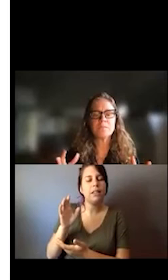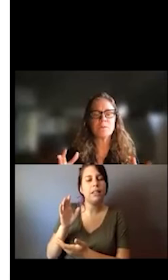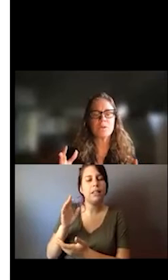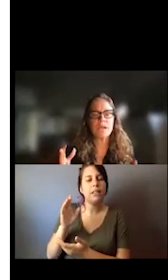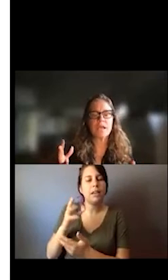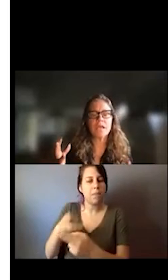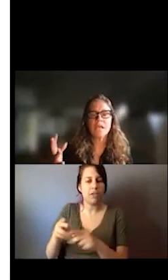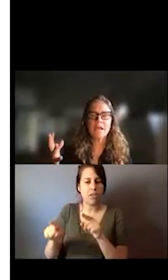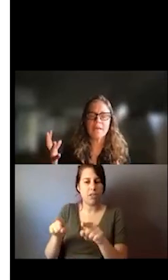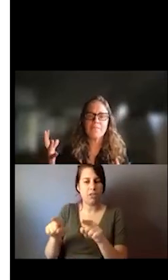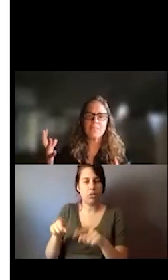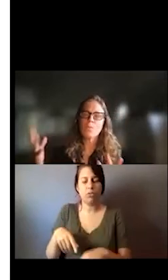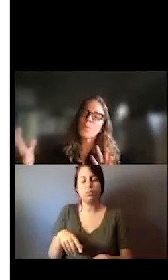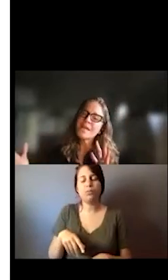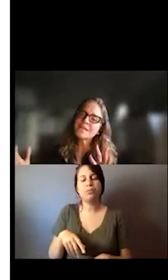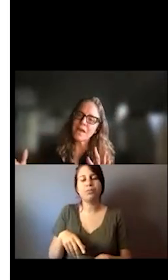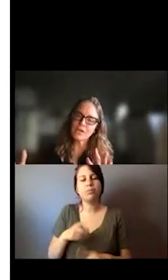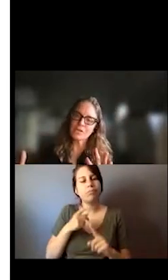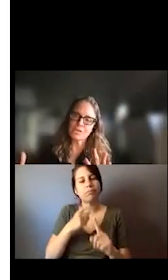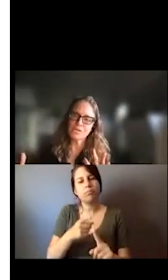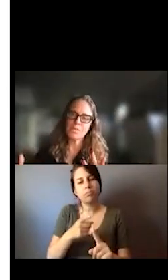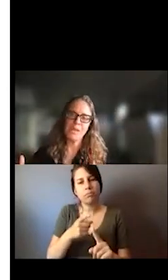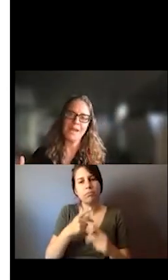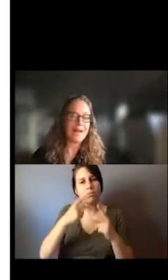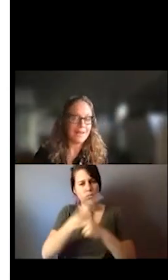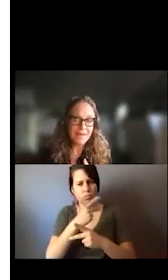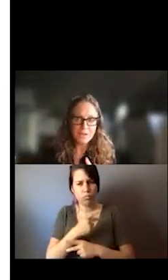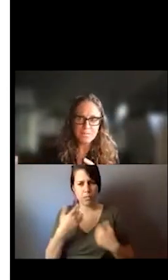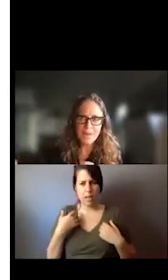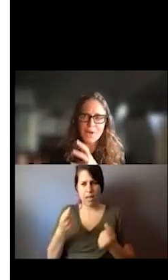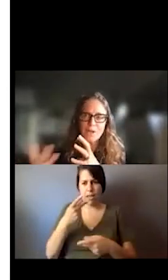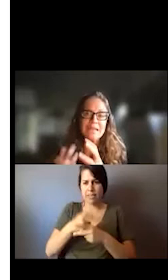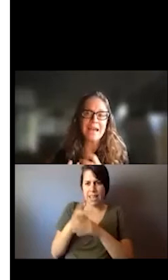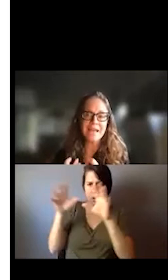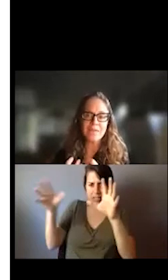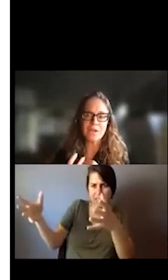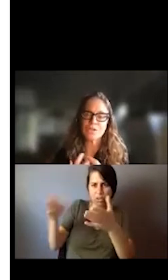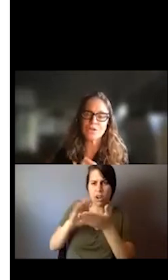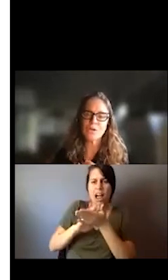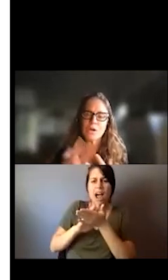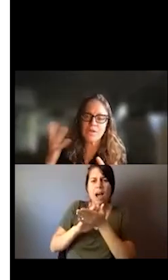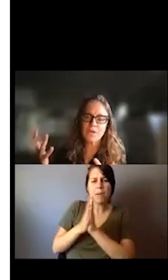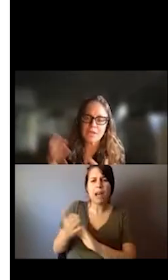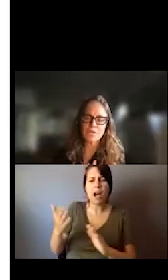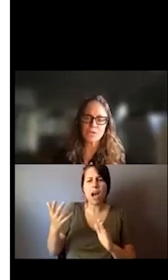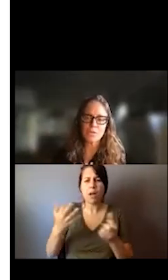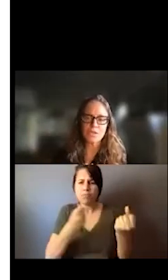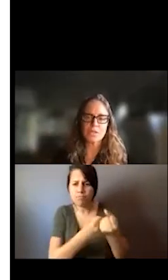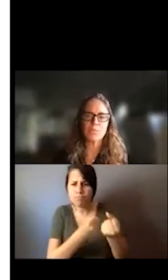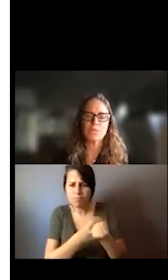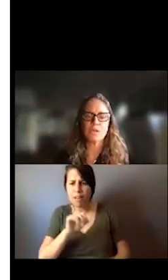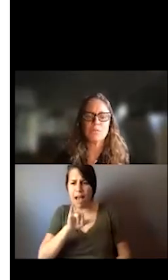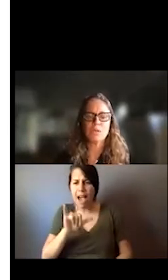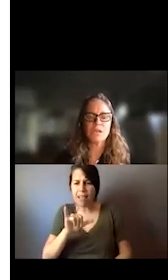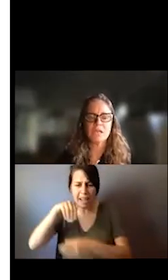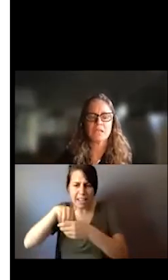about exploring the ways that the healthcare sector could be an ally, could better align their internal work and their external